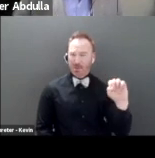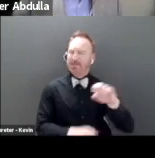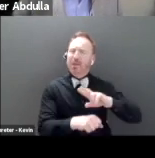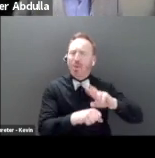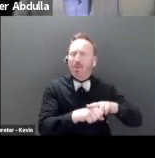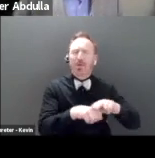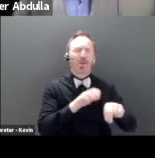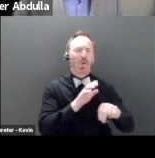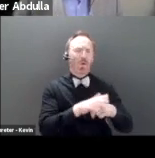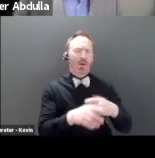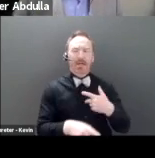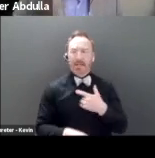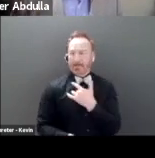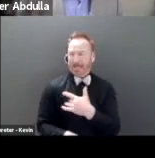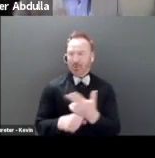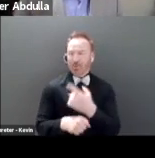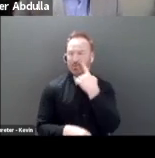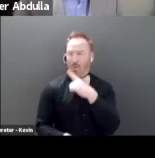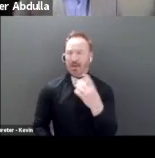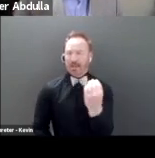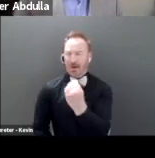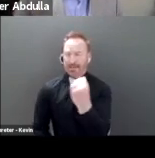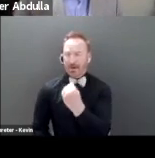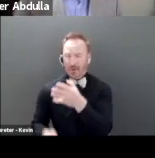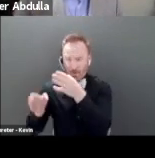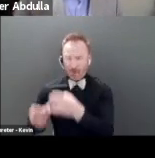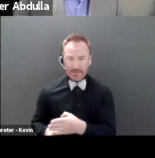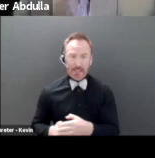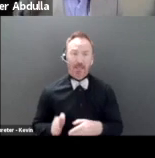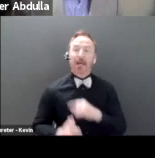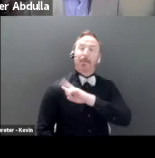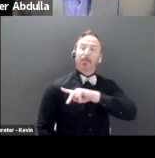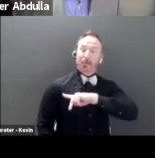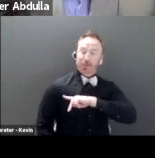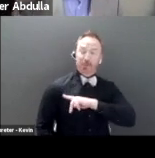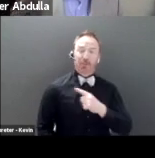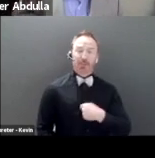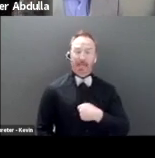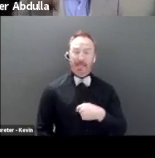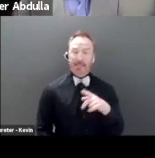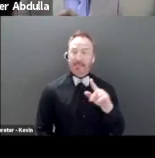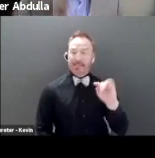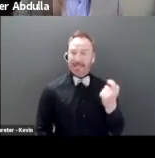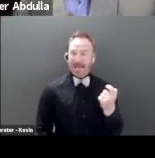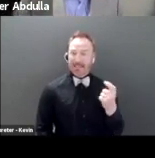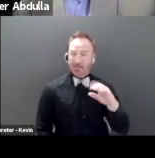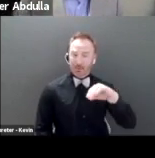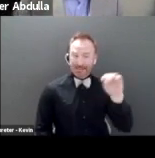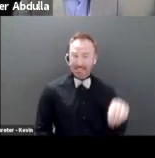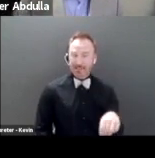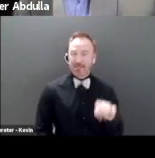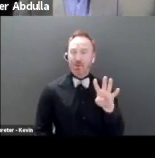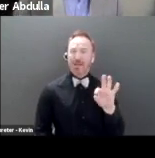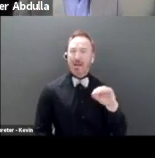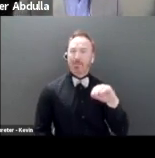an Ontario resident. The personal tax rate is about 49%, and that's the top marginal tax rate for an individual in